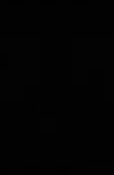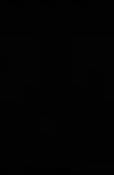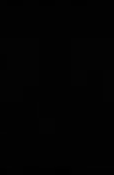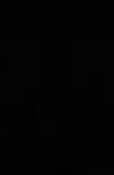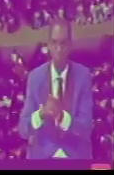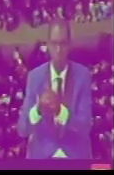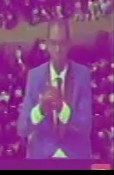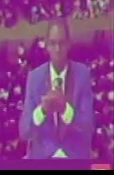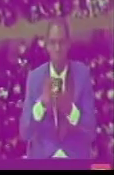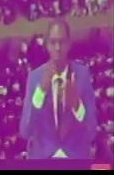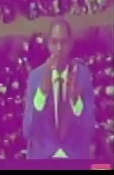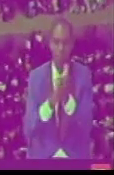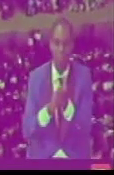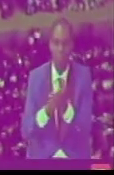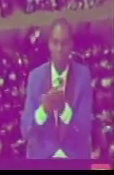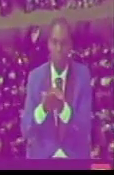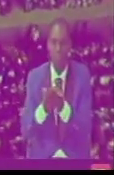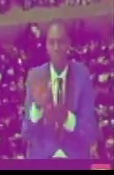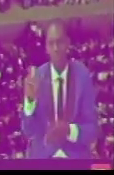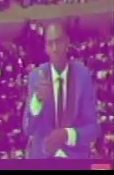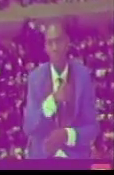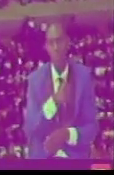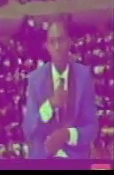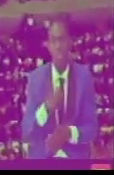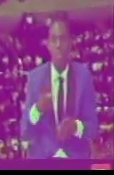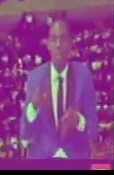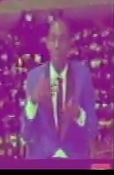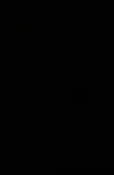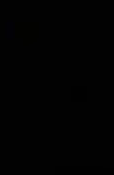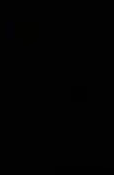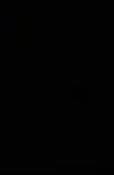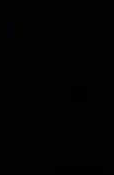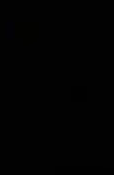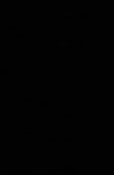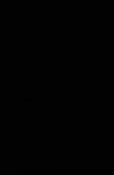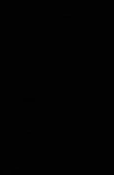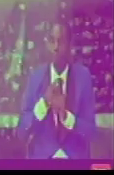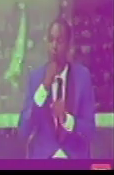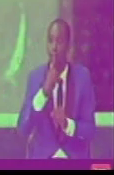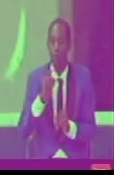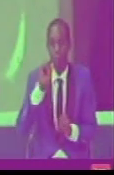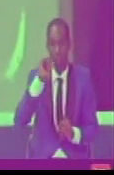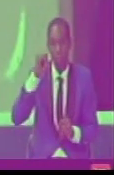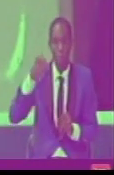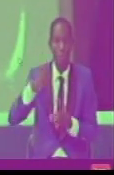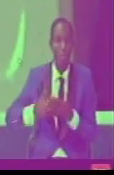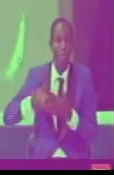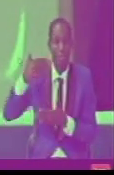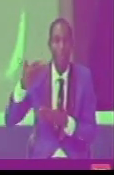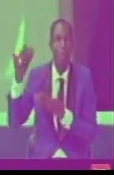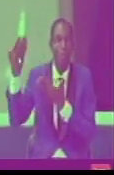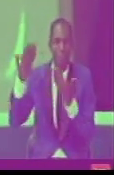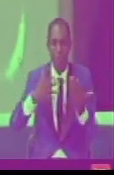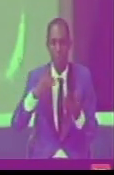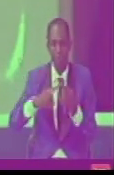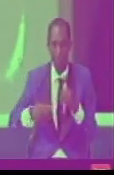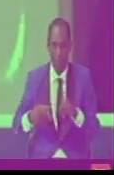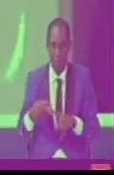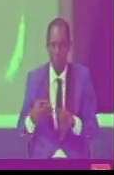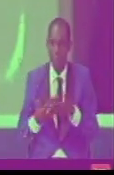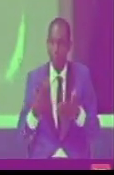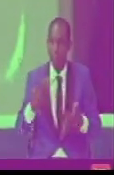God for that you are here. I think you should congratulate yourself. And if you're here, make sure you bring your friends